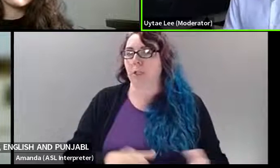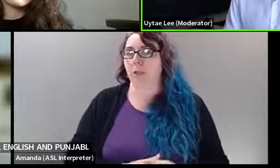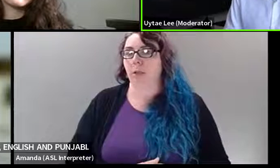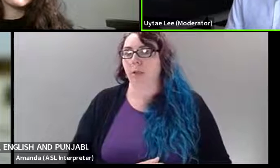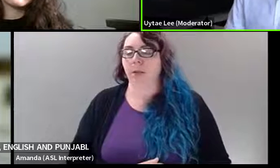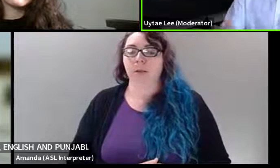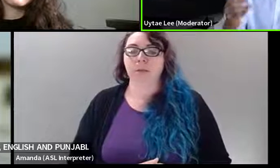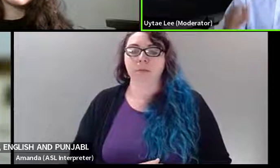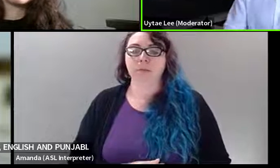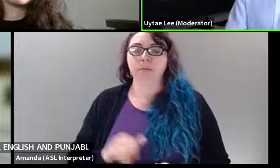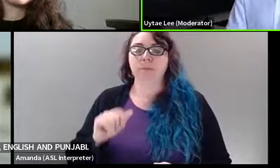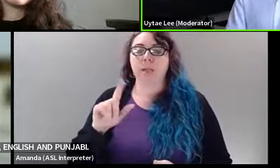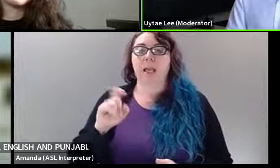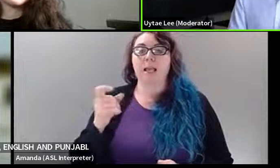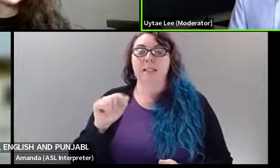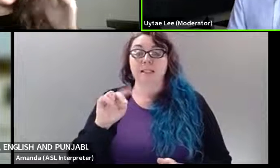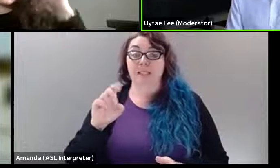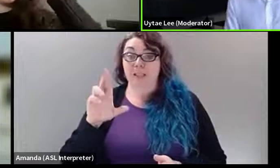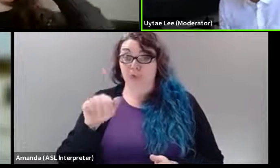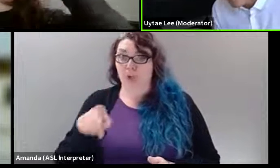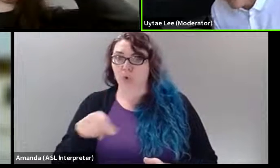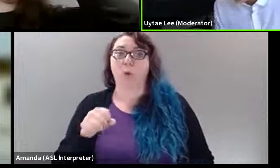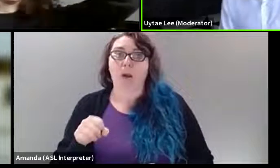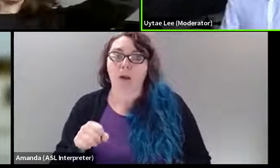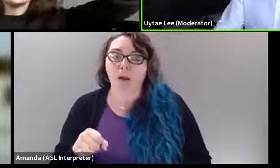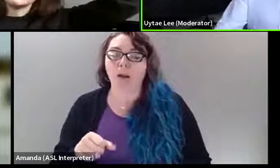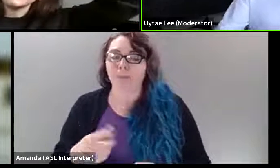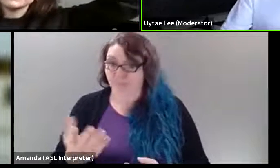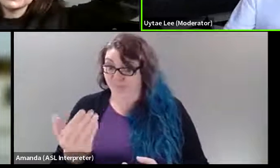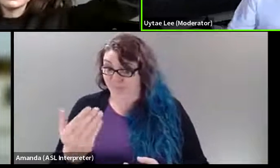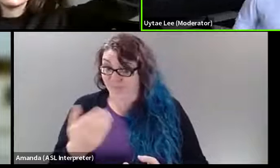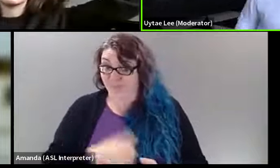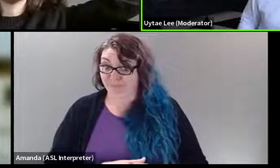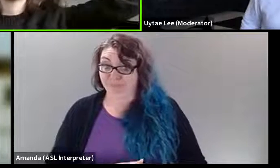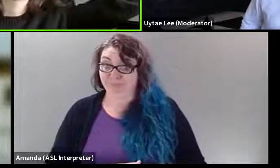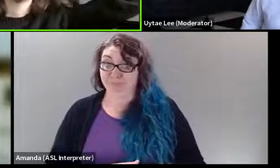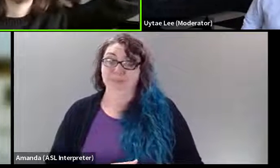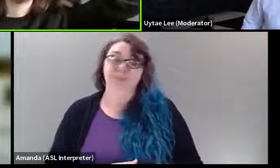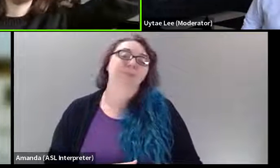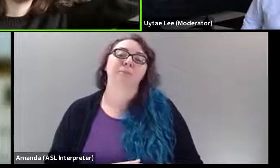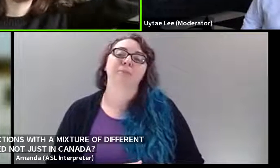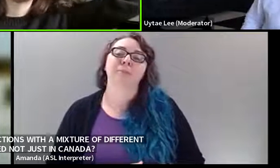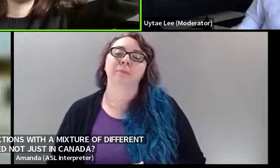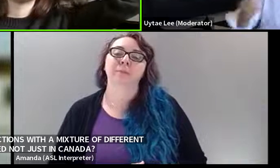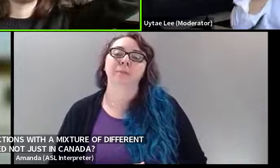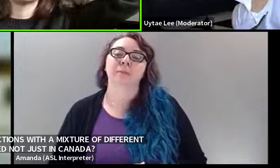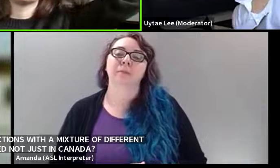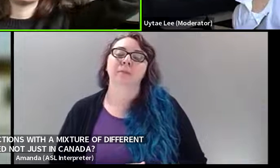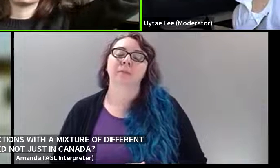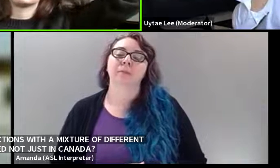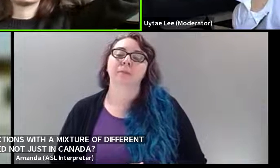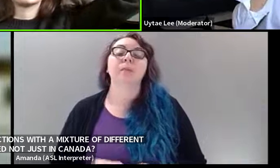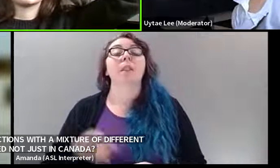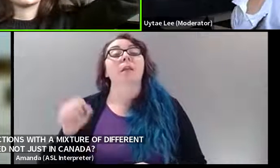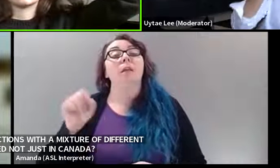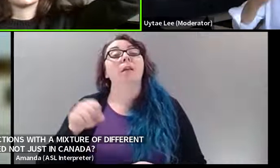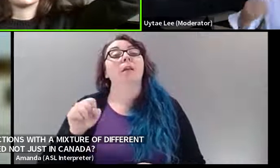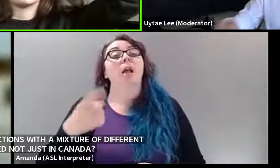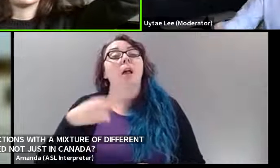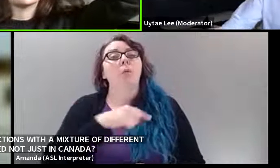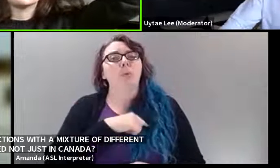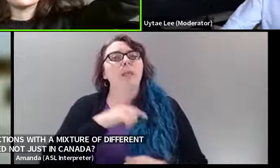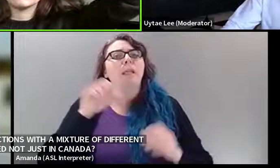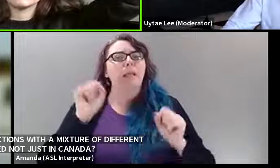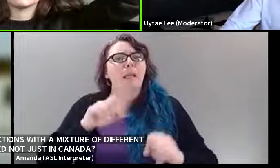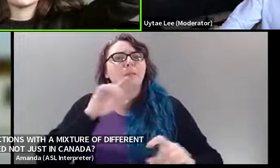Alexandra nod their head, so maybe I can start with you and then anyone Yeah. else. Yeah, so we're able to commission projects that